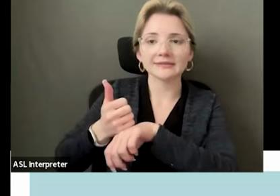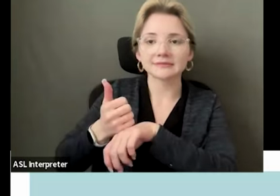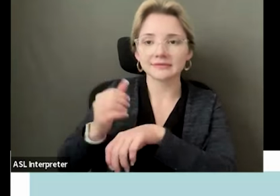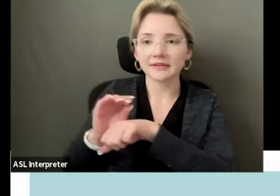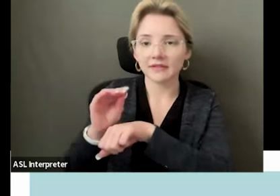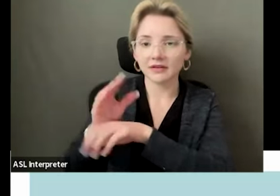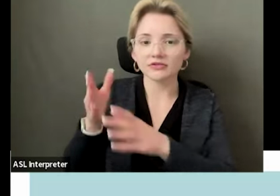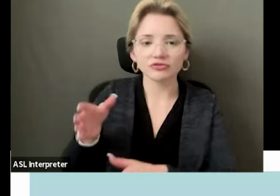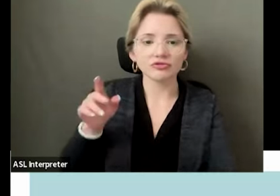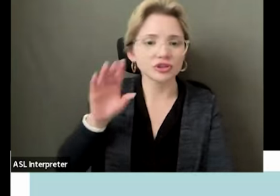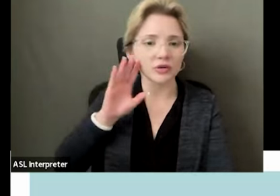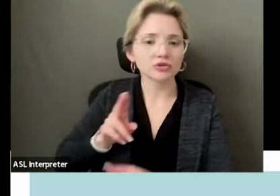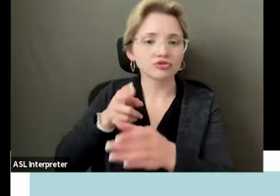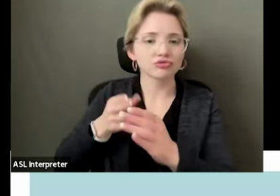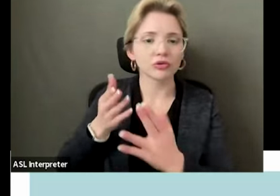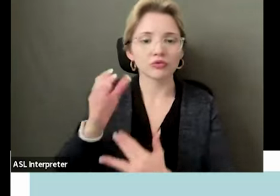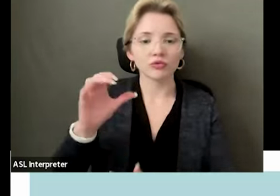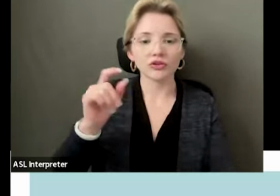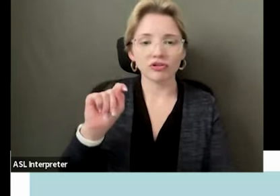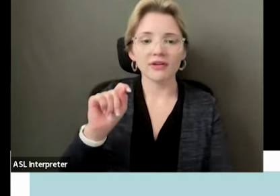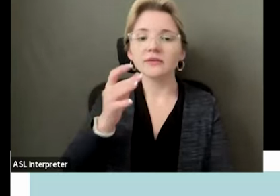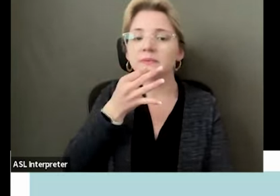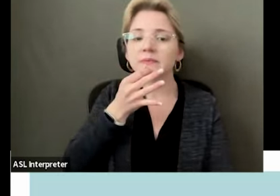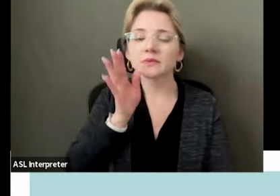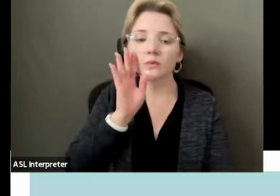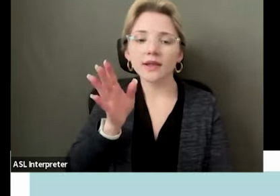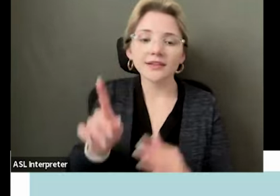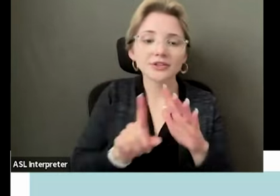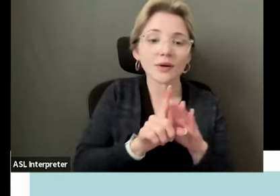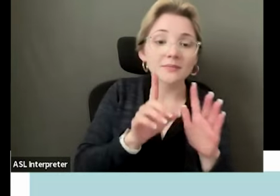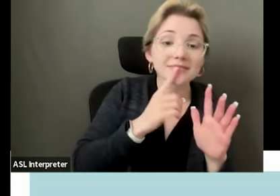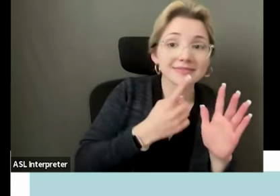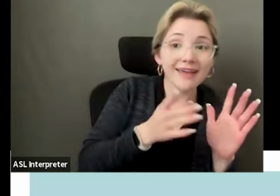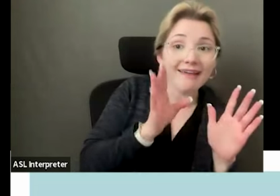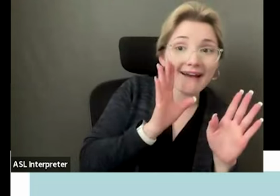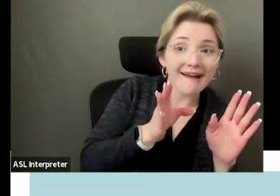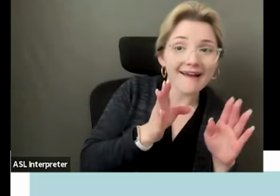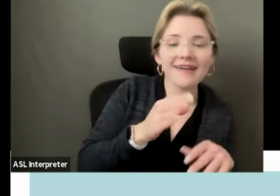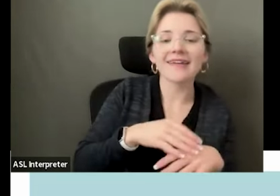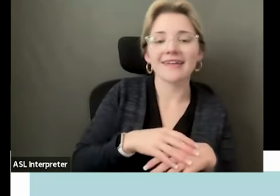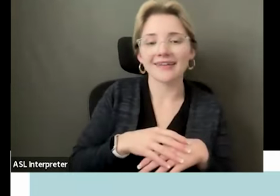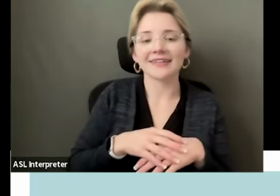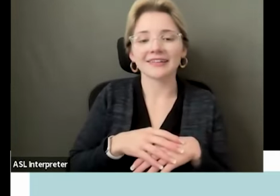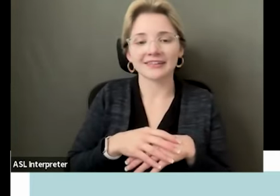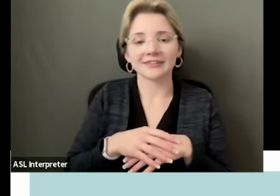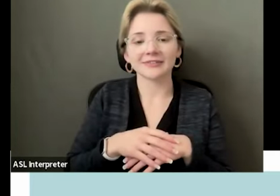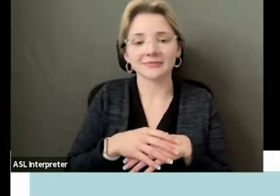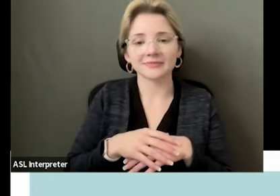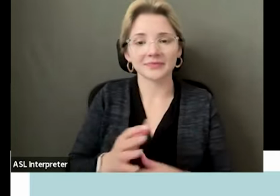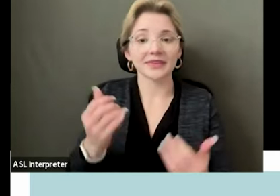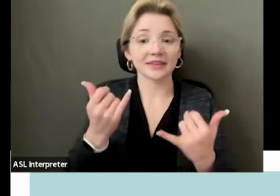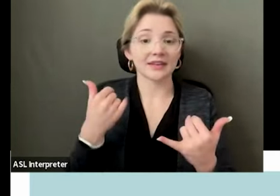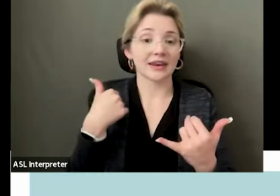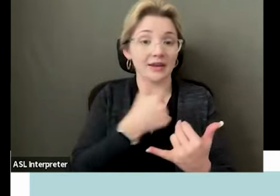going to jump in the chat and just say hi. She won't be speaking, but she is here as well. With that, we're going to get